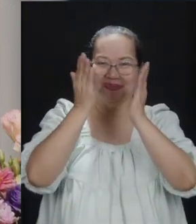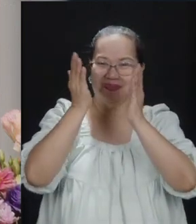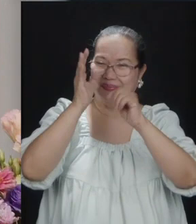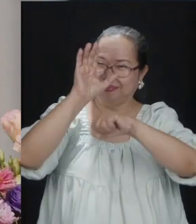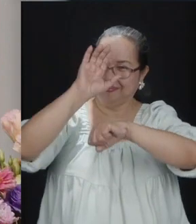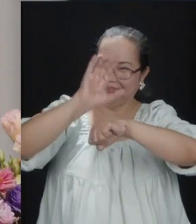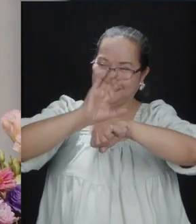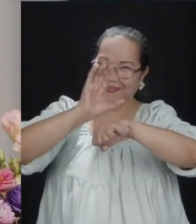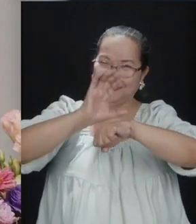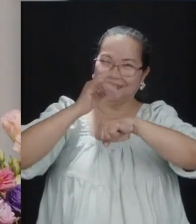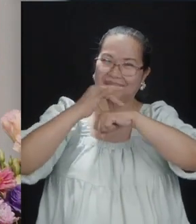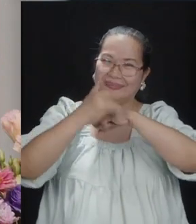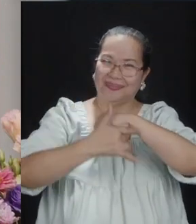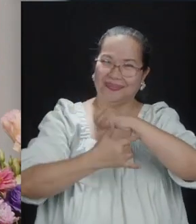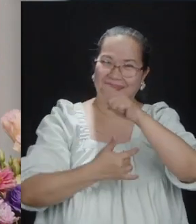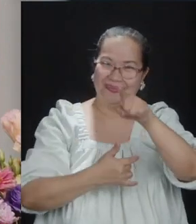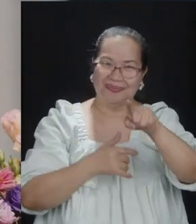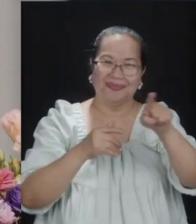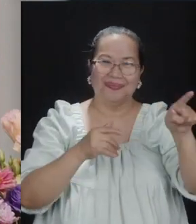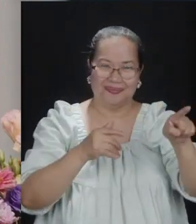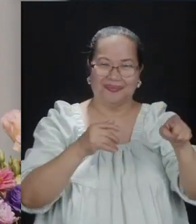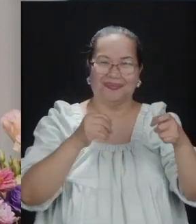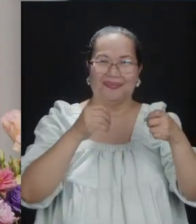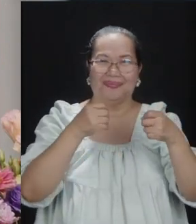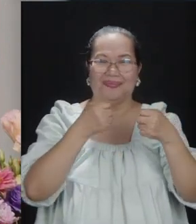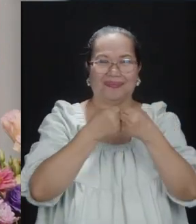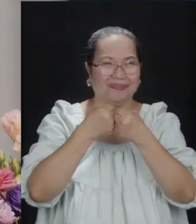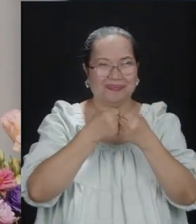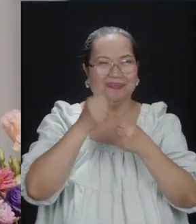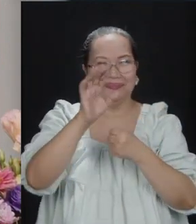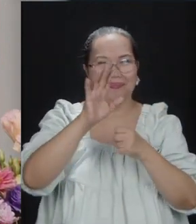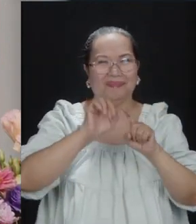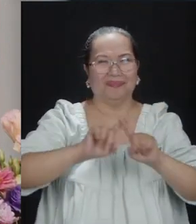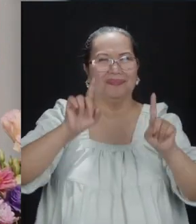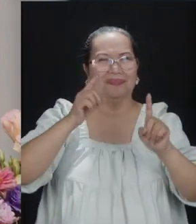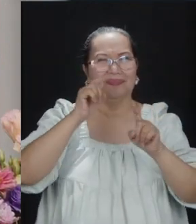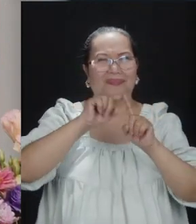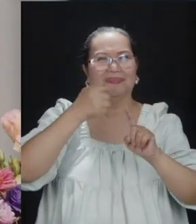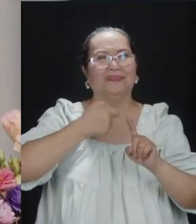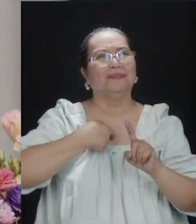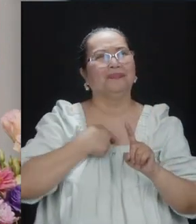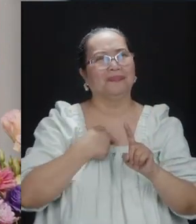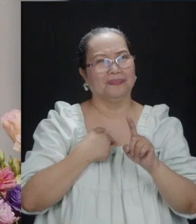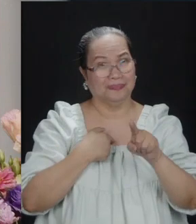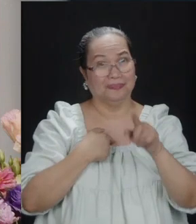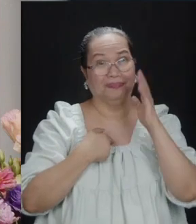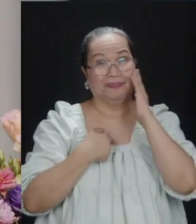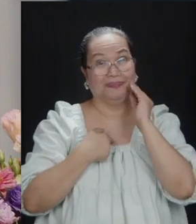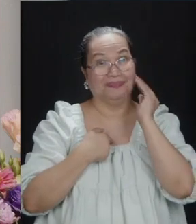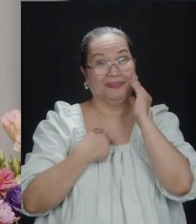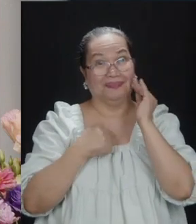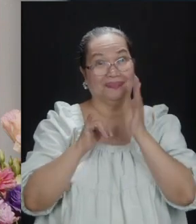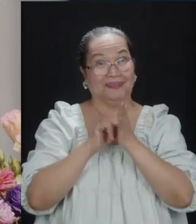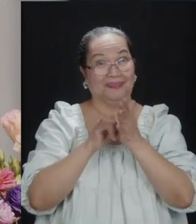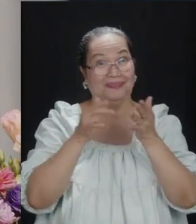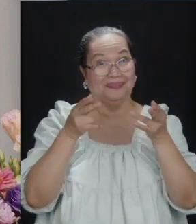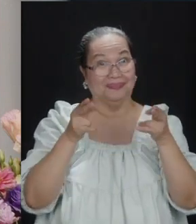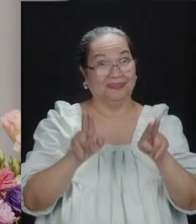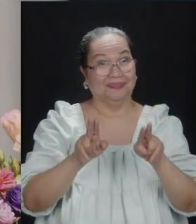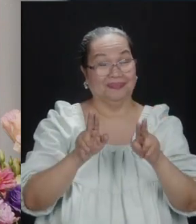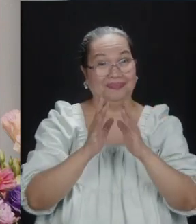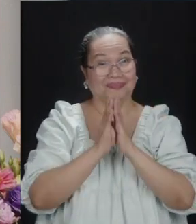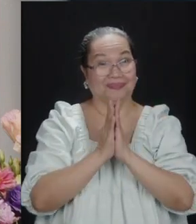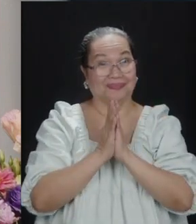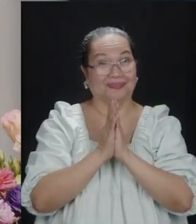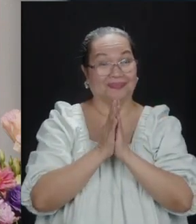church early. Now, your struggle may be different from mine, but have you experienced that kind of praying where